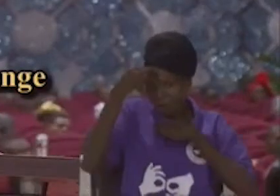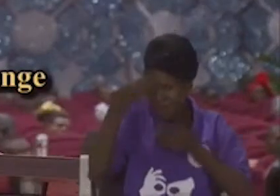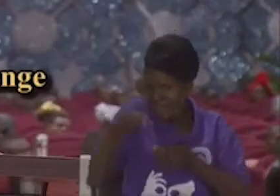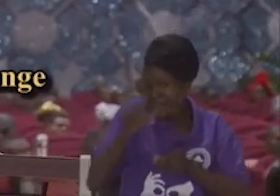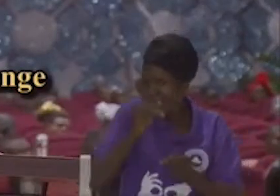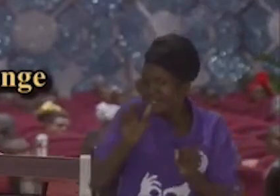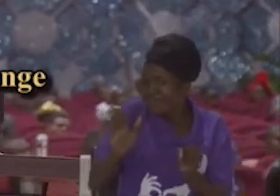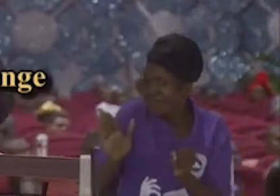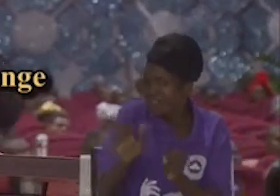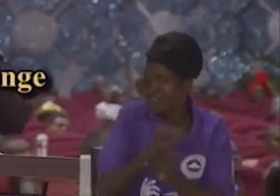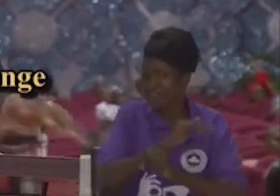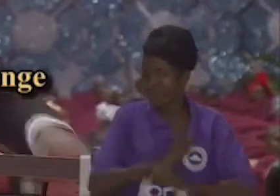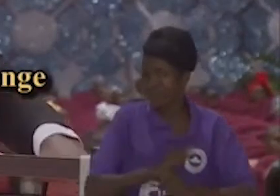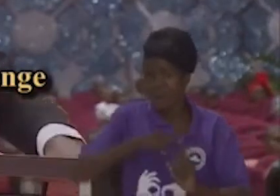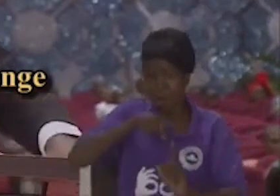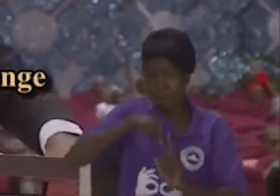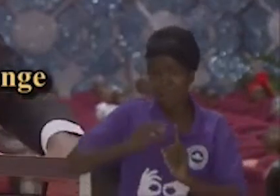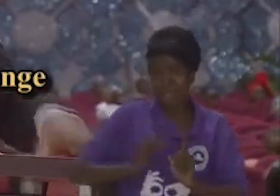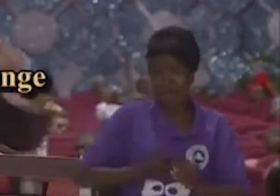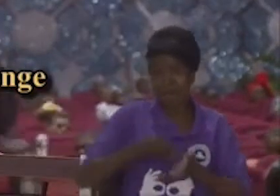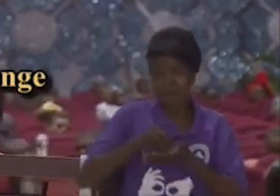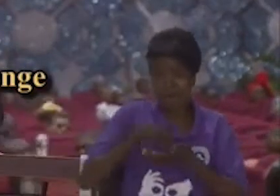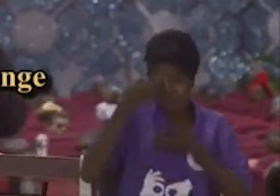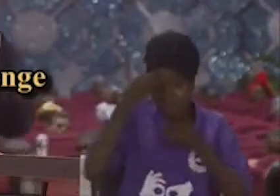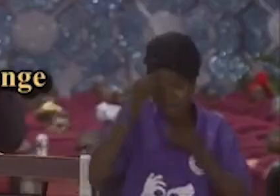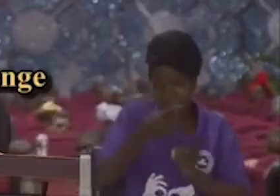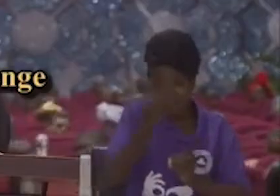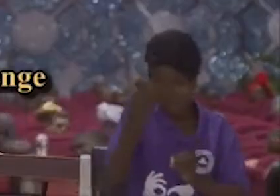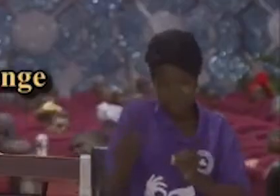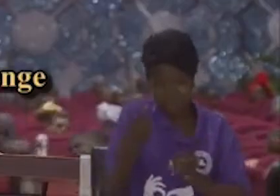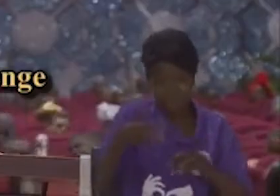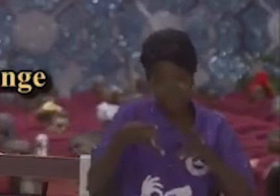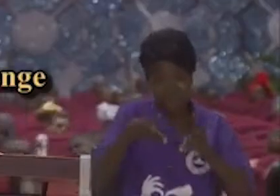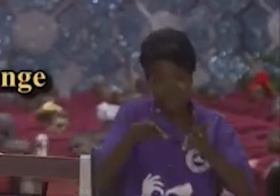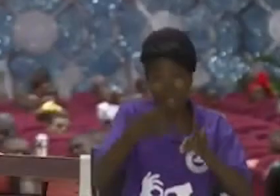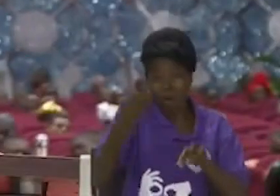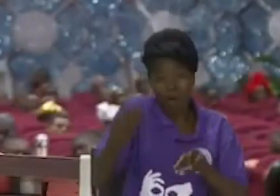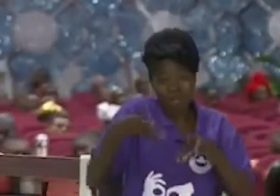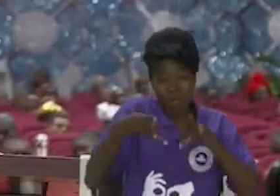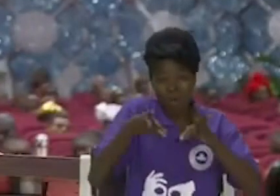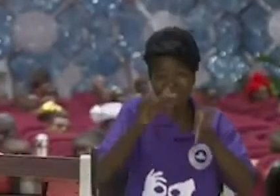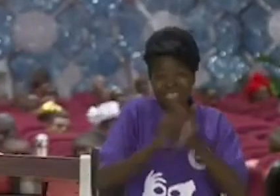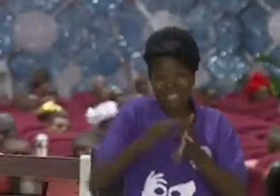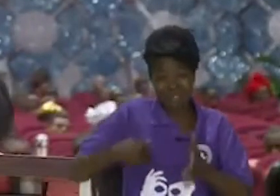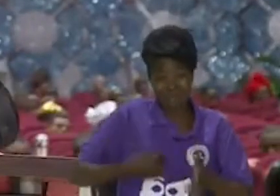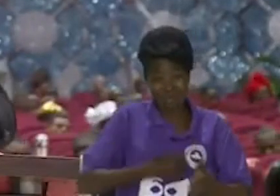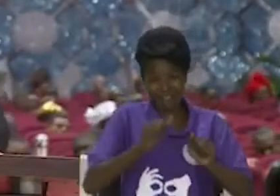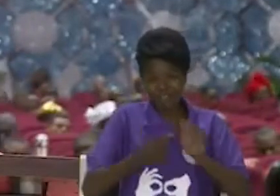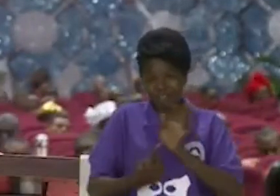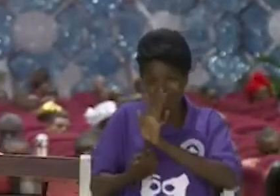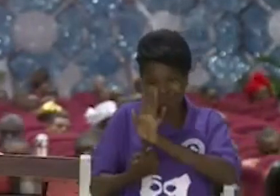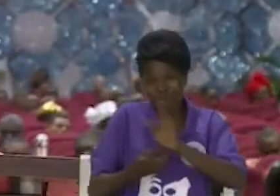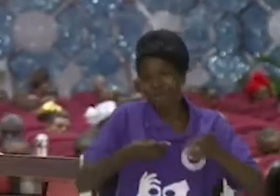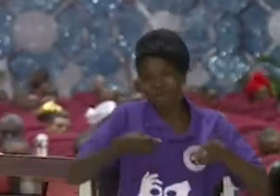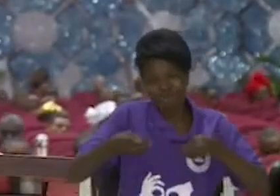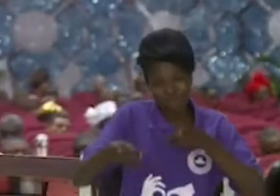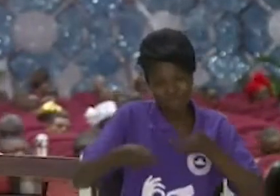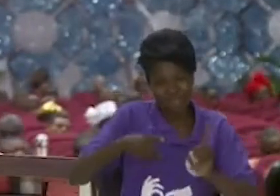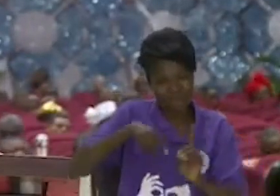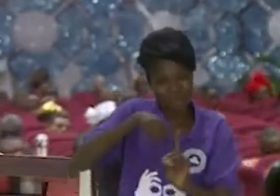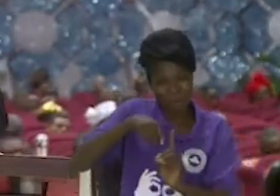with disobedience is when our obedience is fulfilled. It only means that the only way we can exert dominion is when our